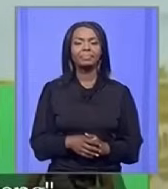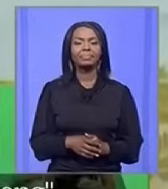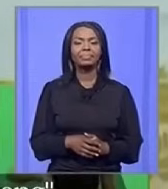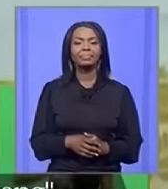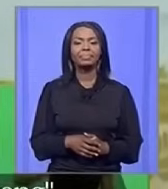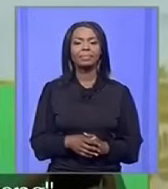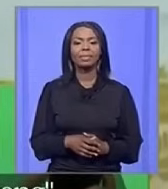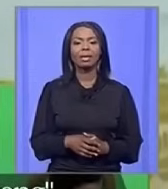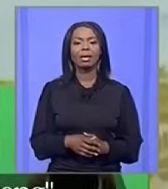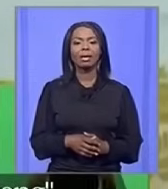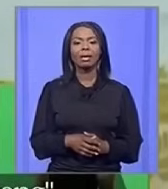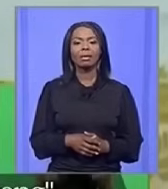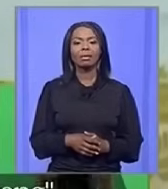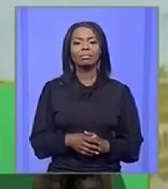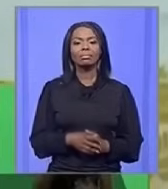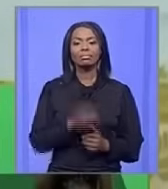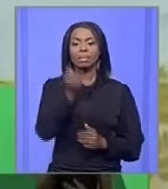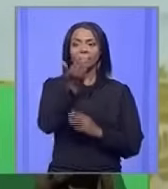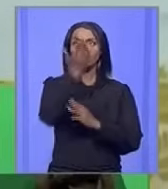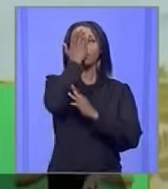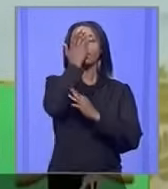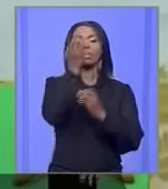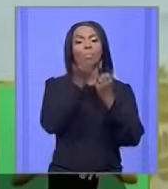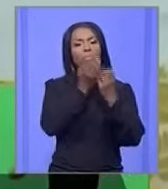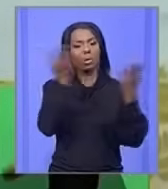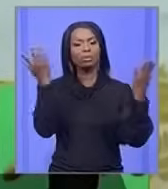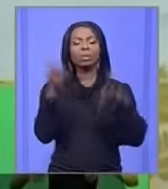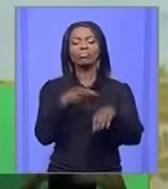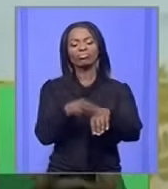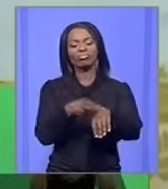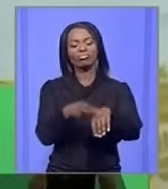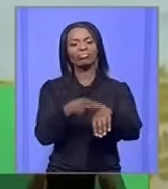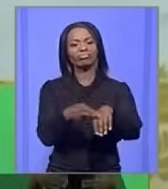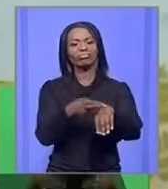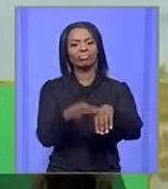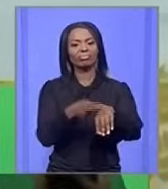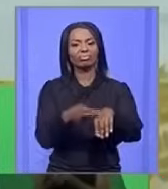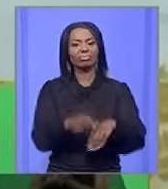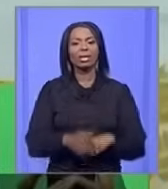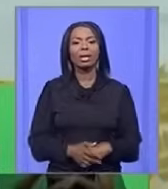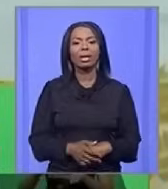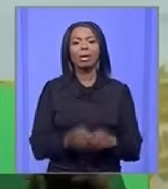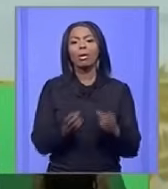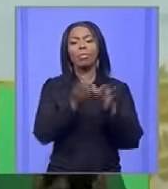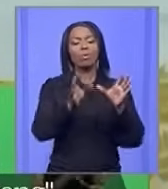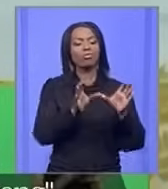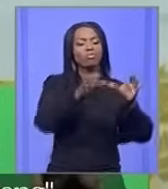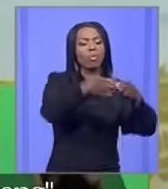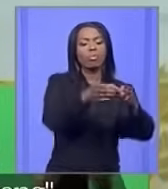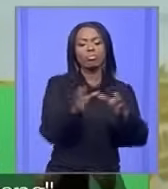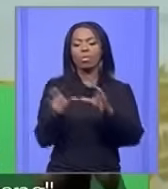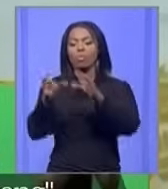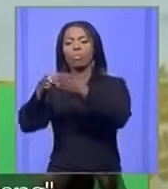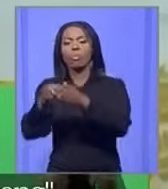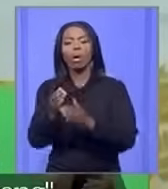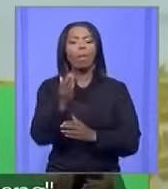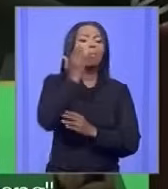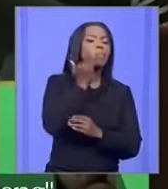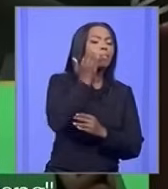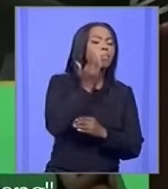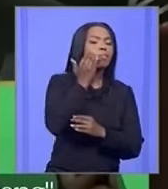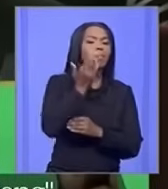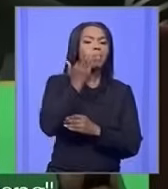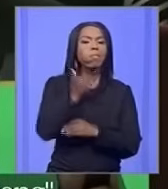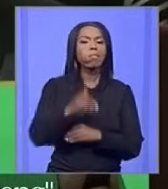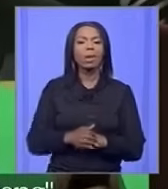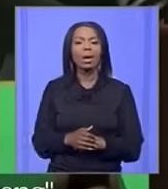We are confronted with acts of racism carried out by groups of whites who cling